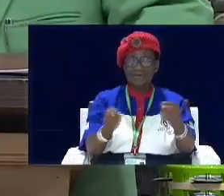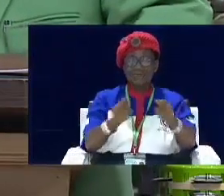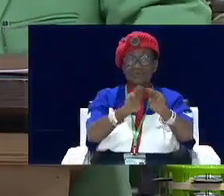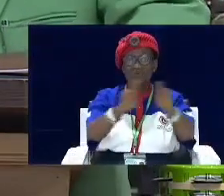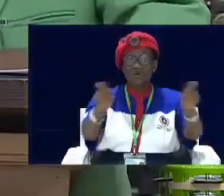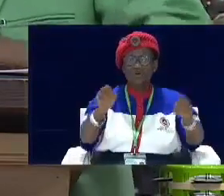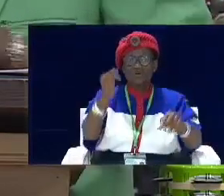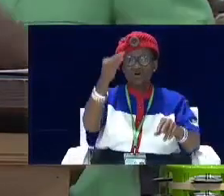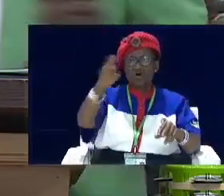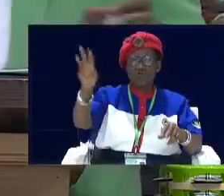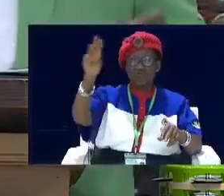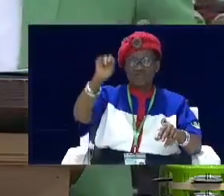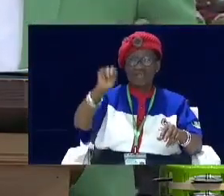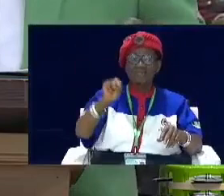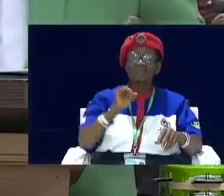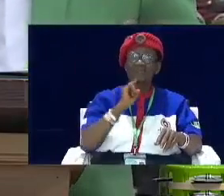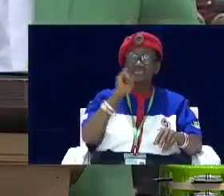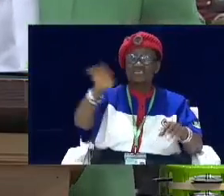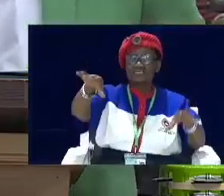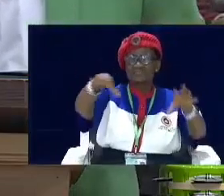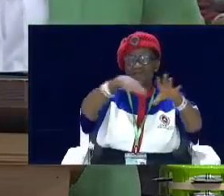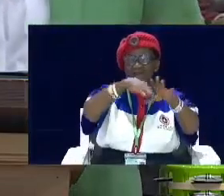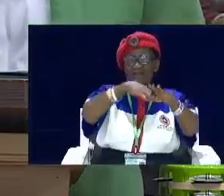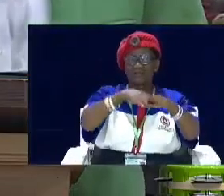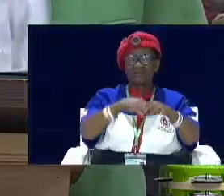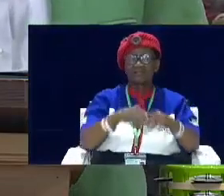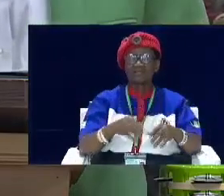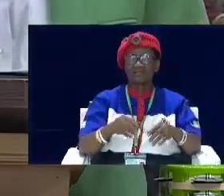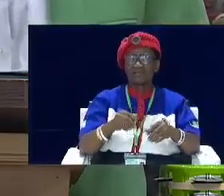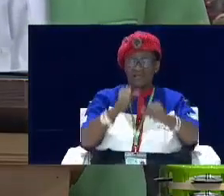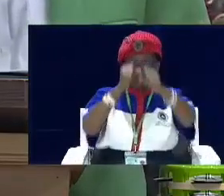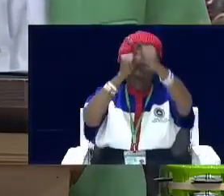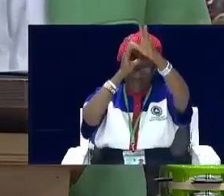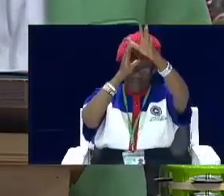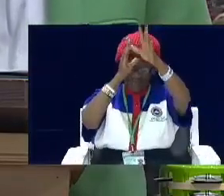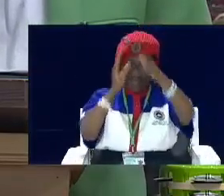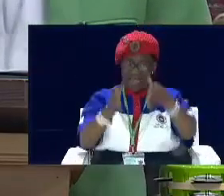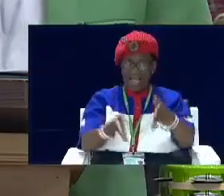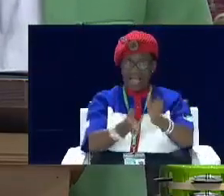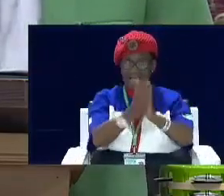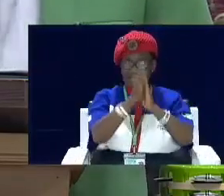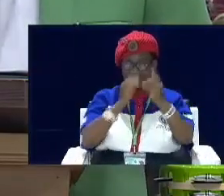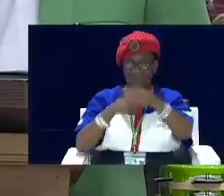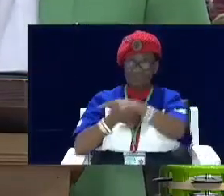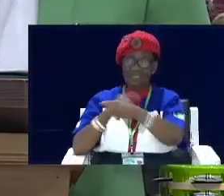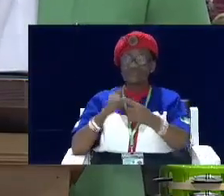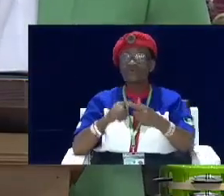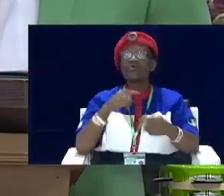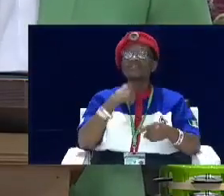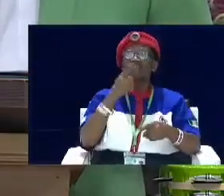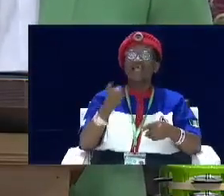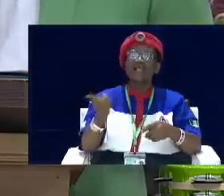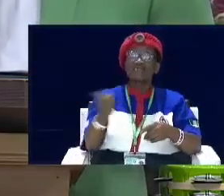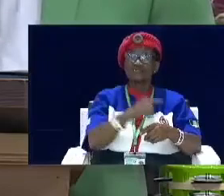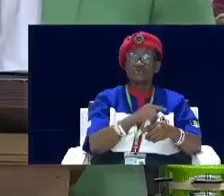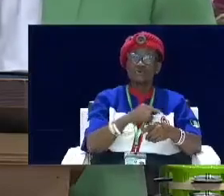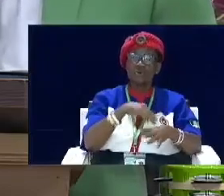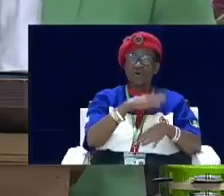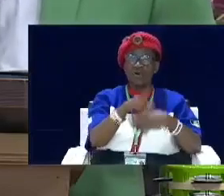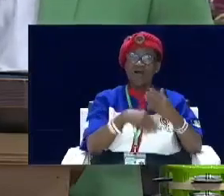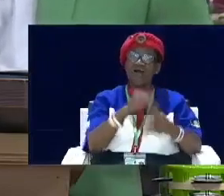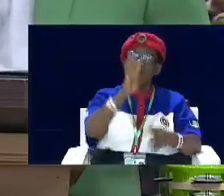yi, kosi kankan nu won to ti lo le oko. Daddy asked me to tell you. Daddy ni so fun o. All four will be married next